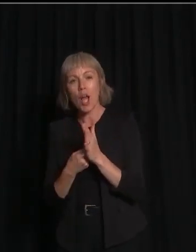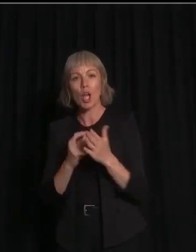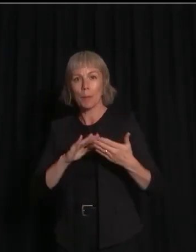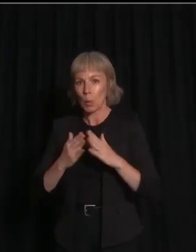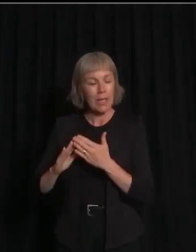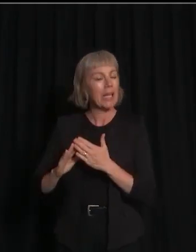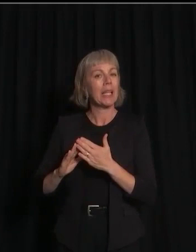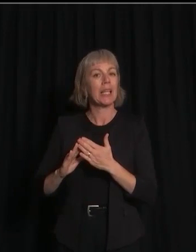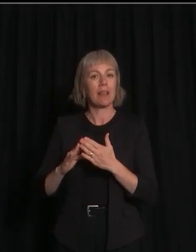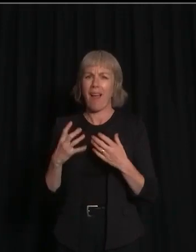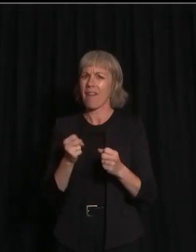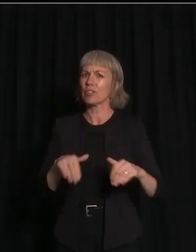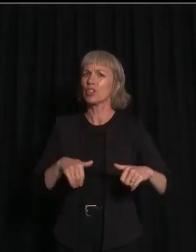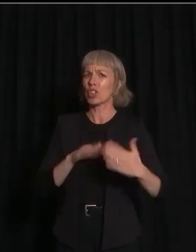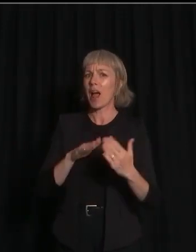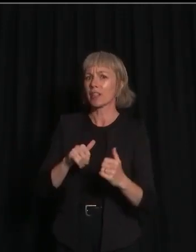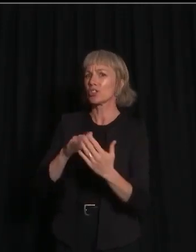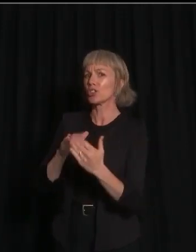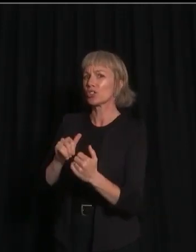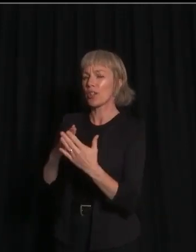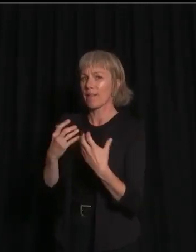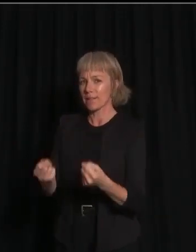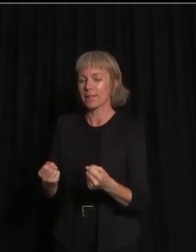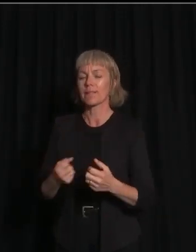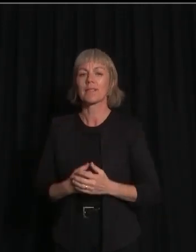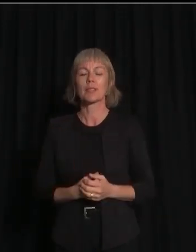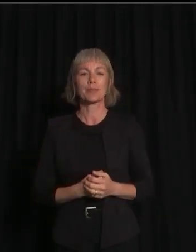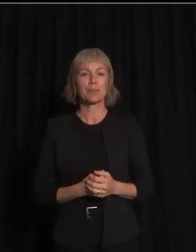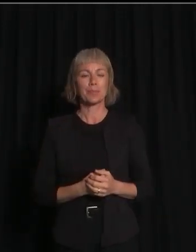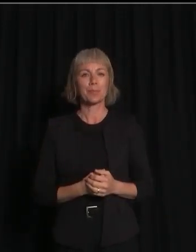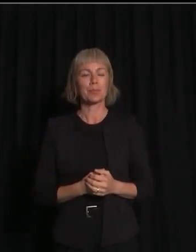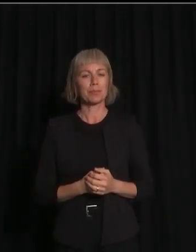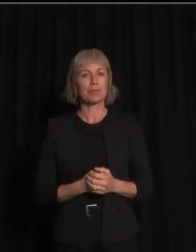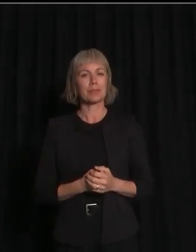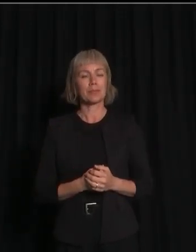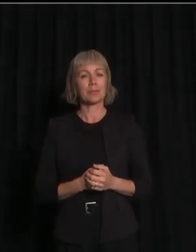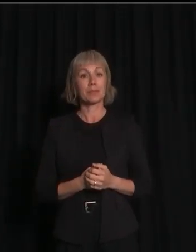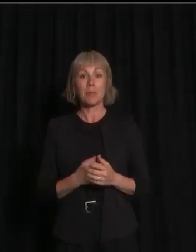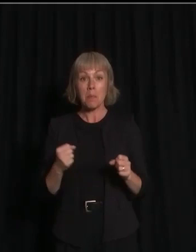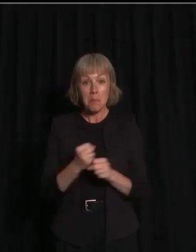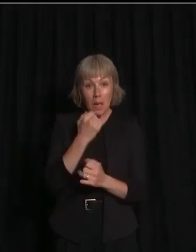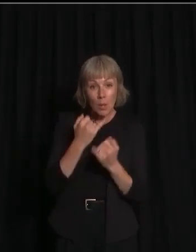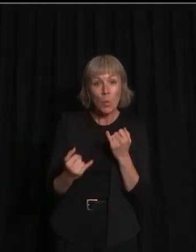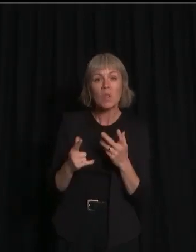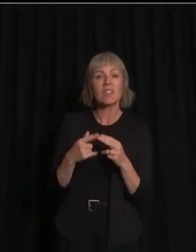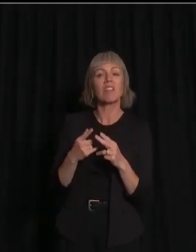face challenges, which can be compounded by erasure.